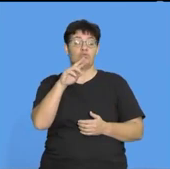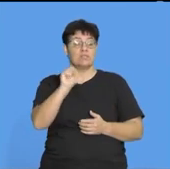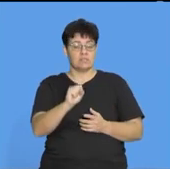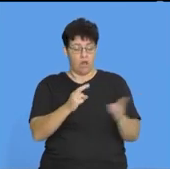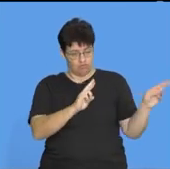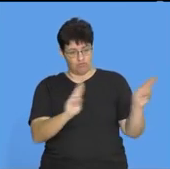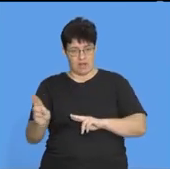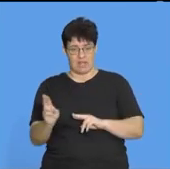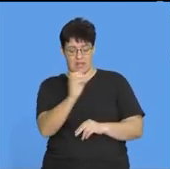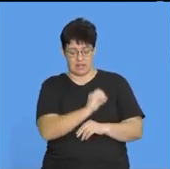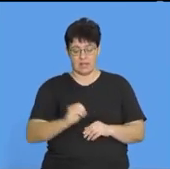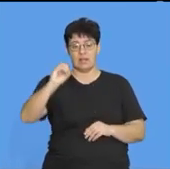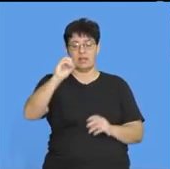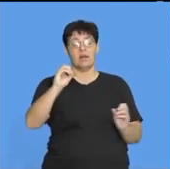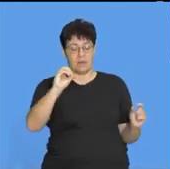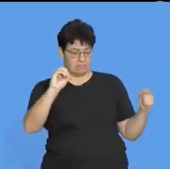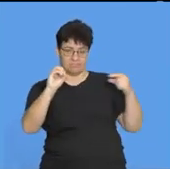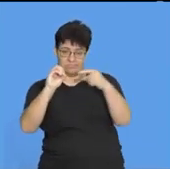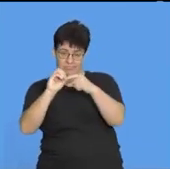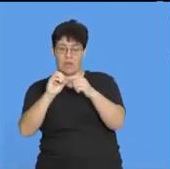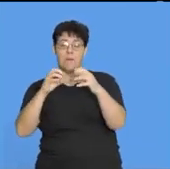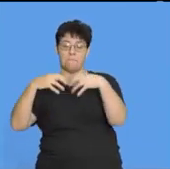the nutrition of a fertilized ovum.